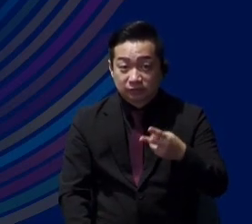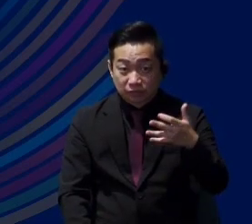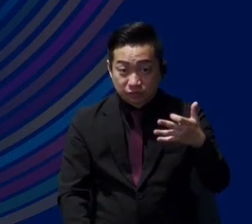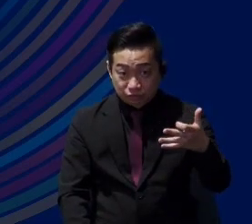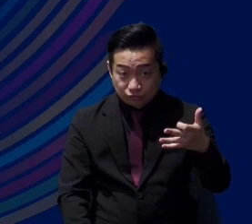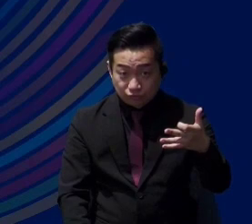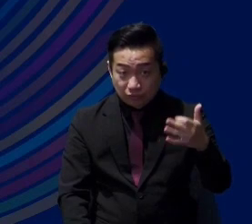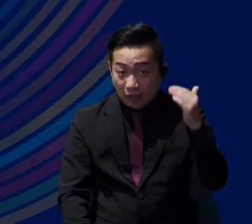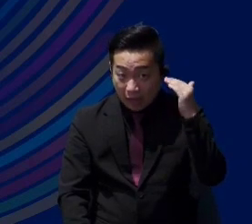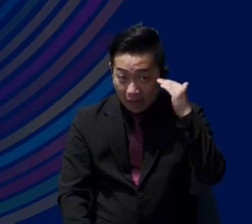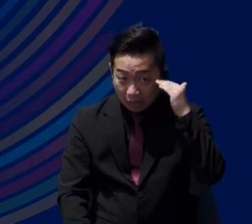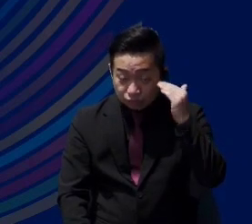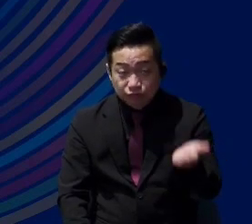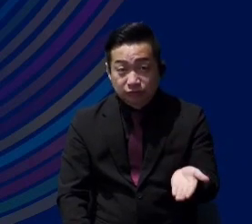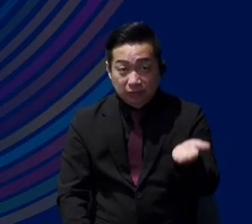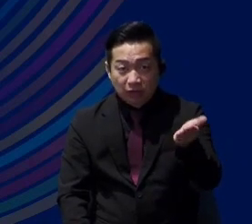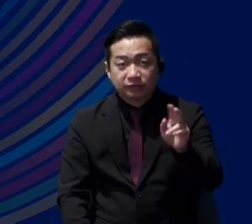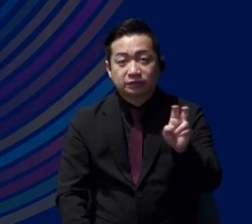This is